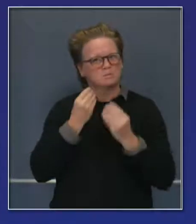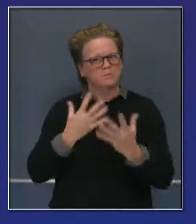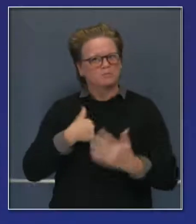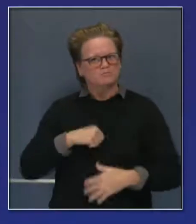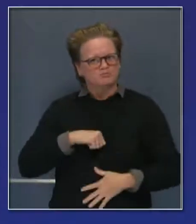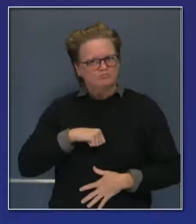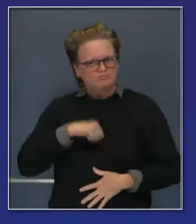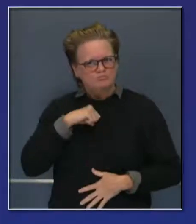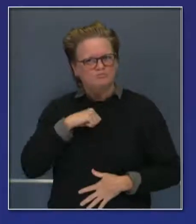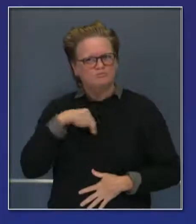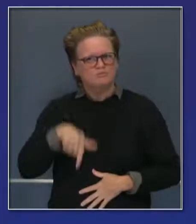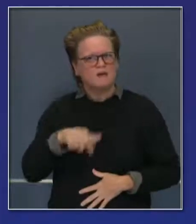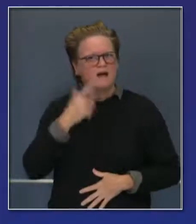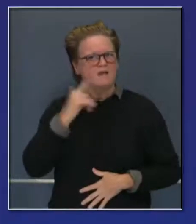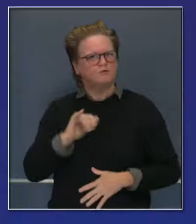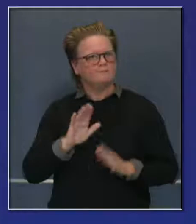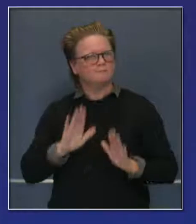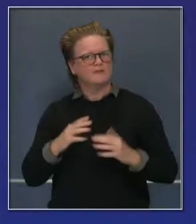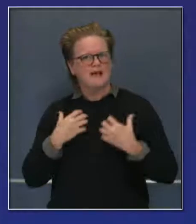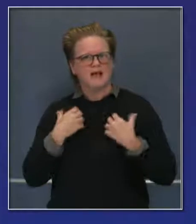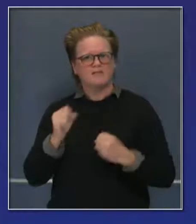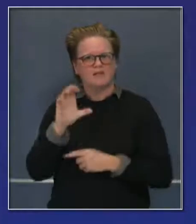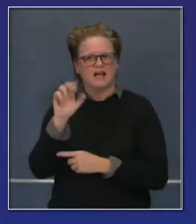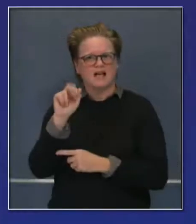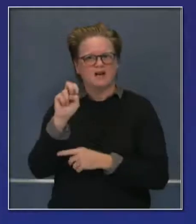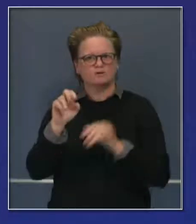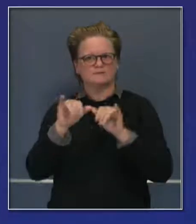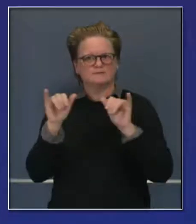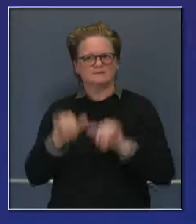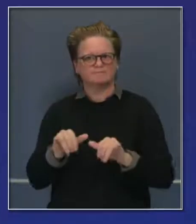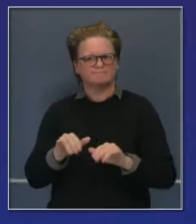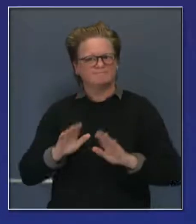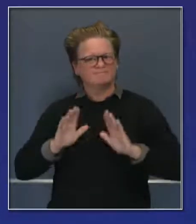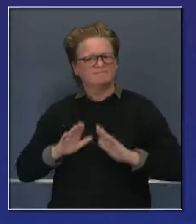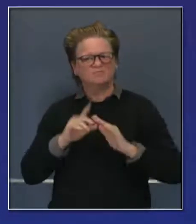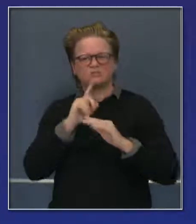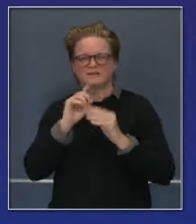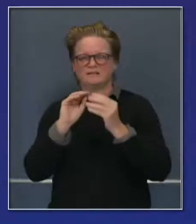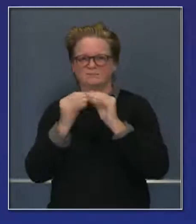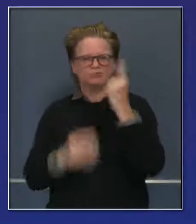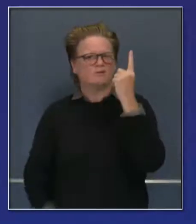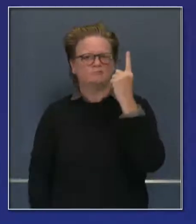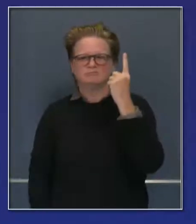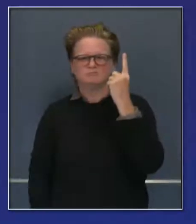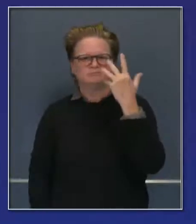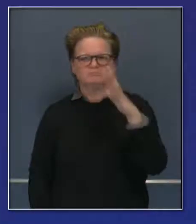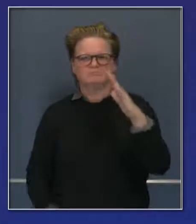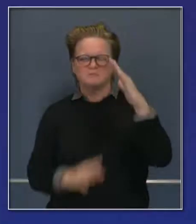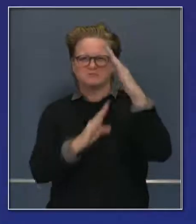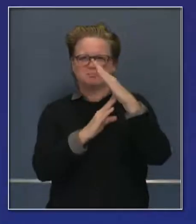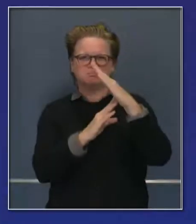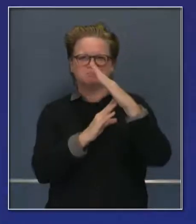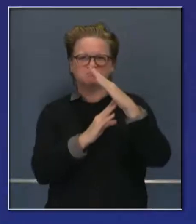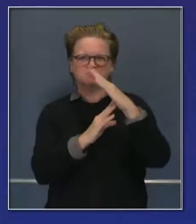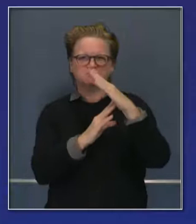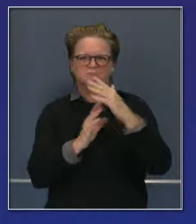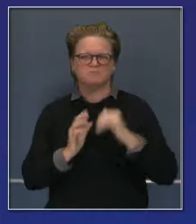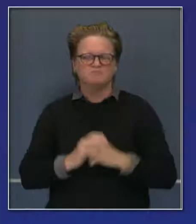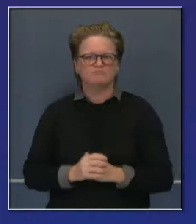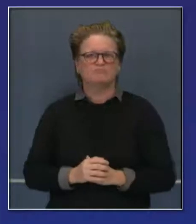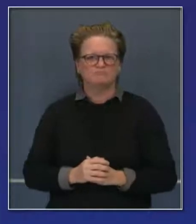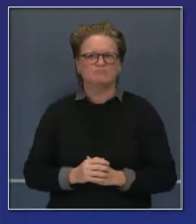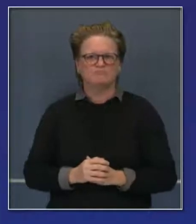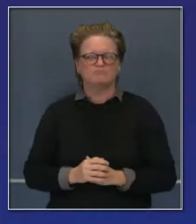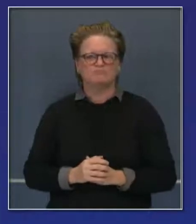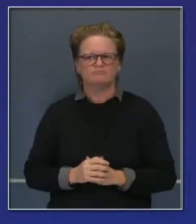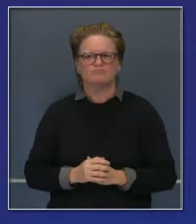state is doing, that California is doing because of our commitment, not just passive interest, but commitment to provide coverage for